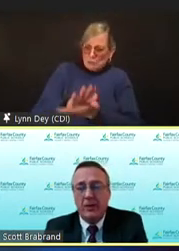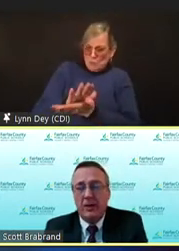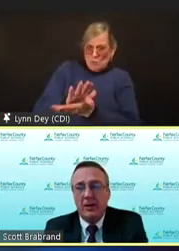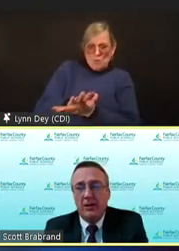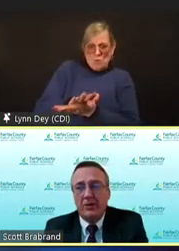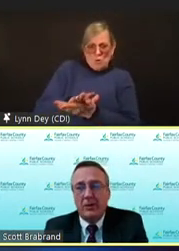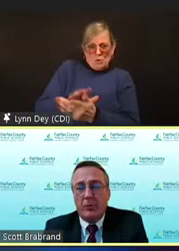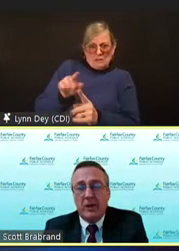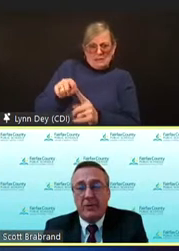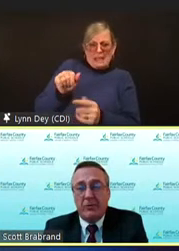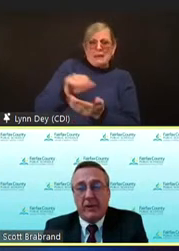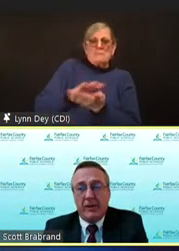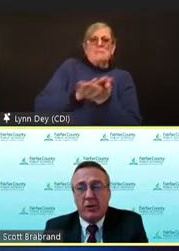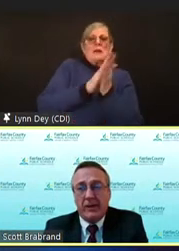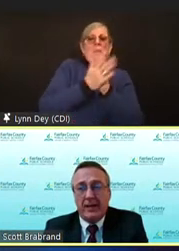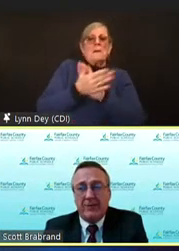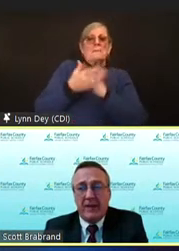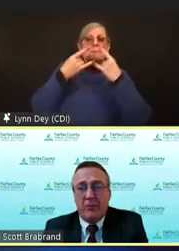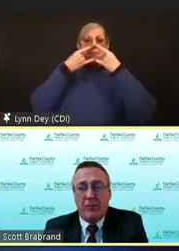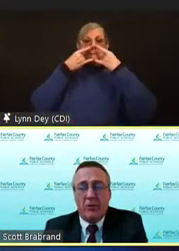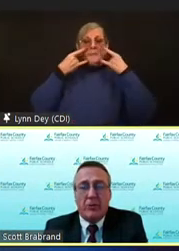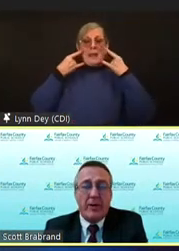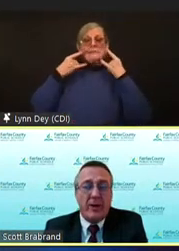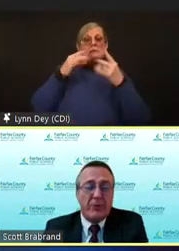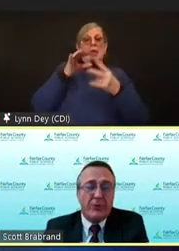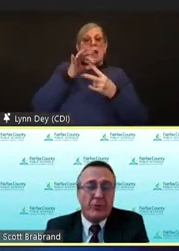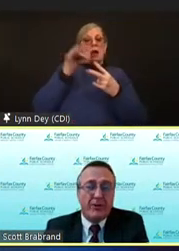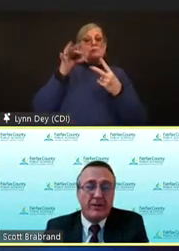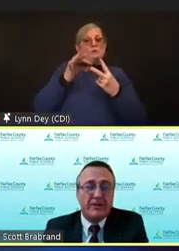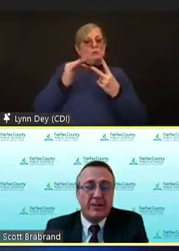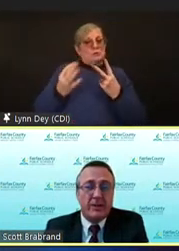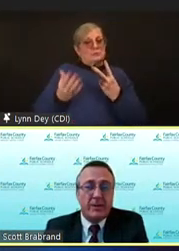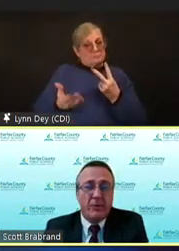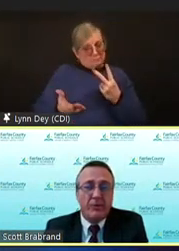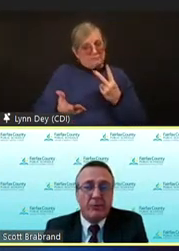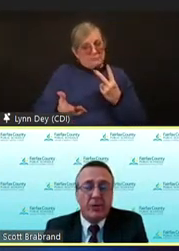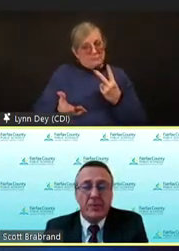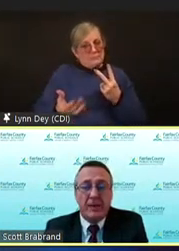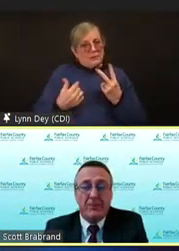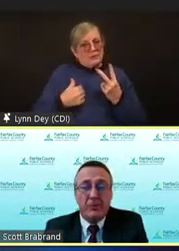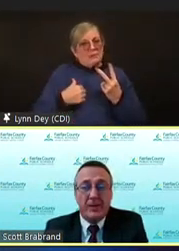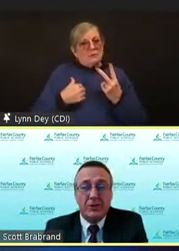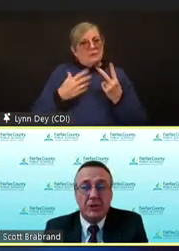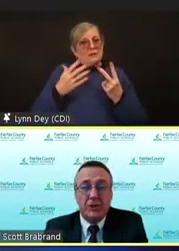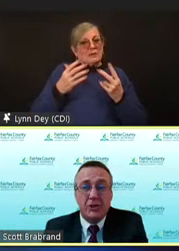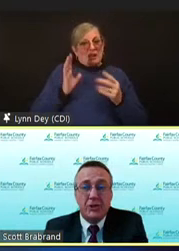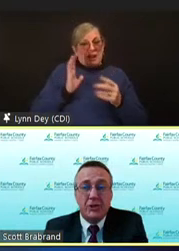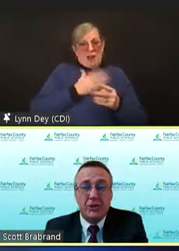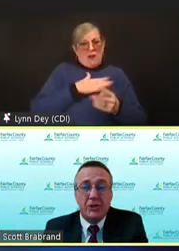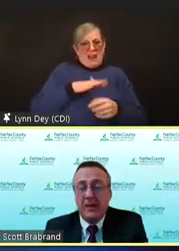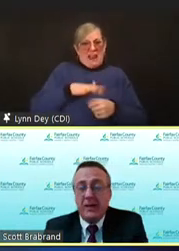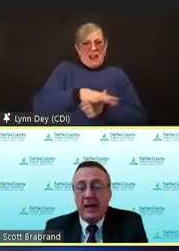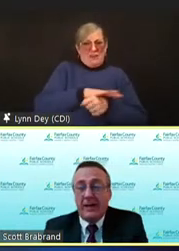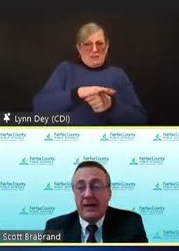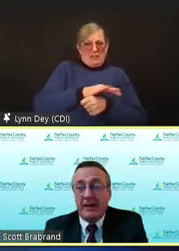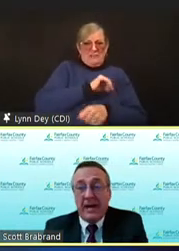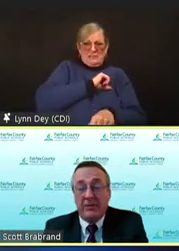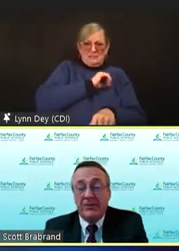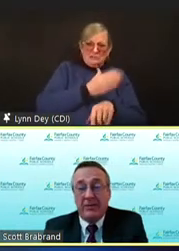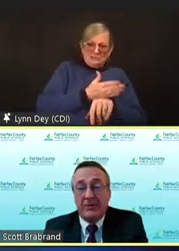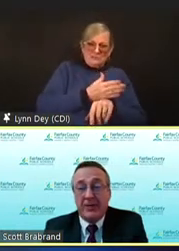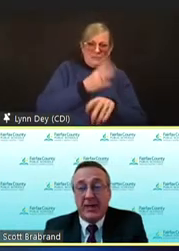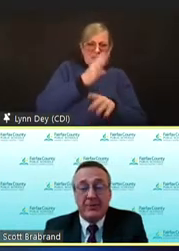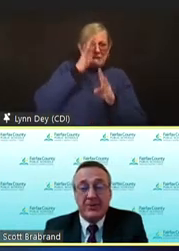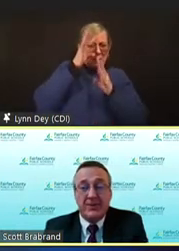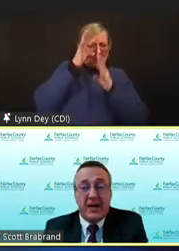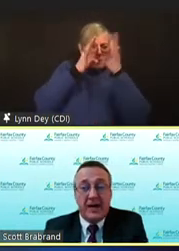optional. So we're going to be really looking at that with our local health authorities to come up with a roadmap that we can share soon. Again, now is